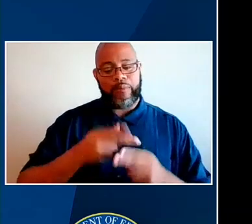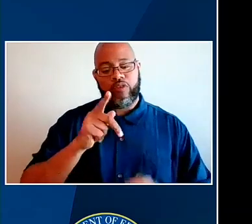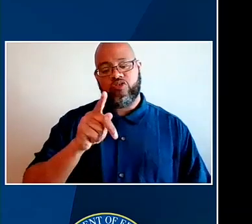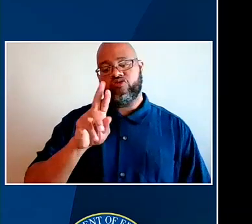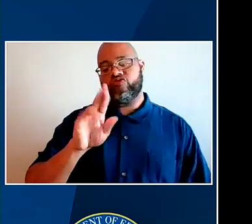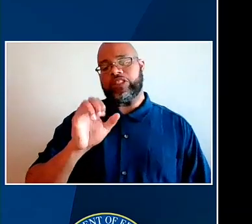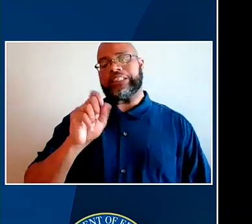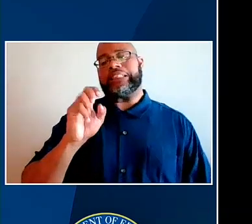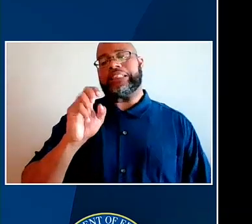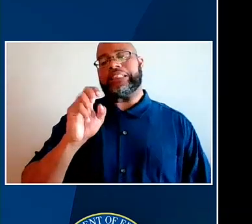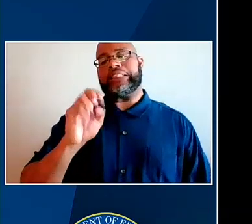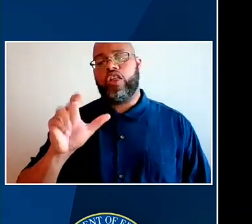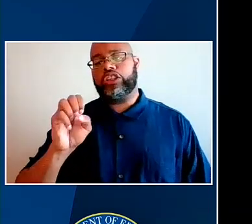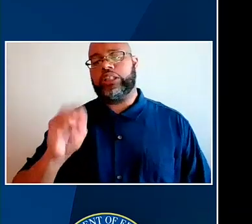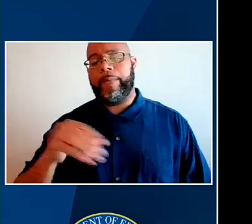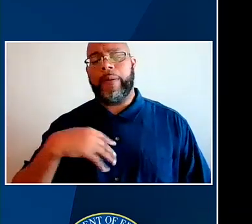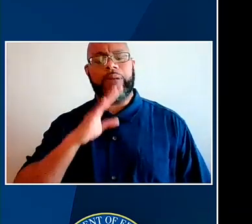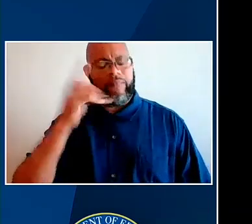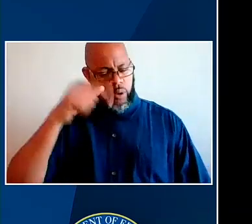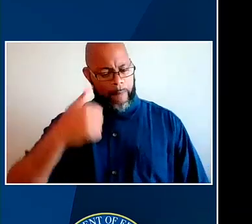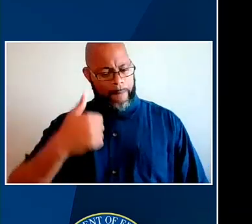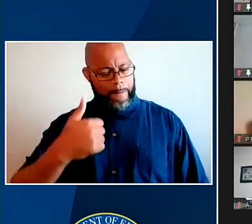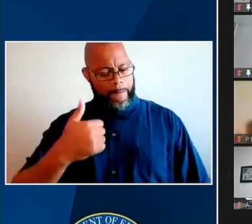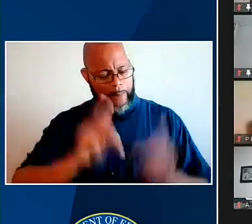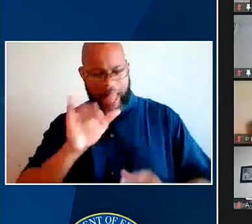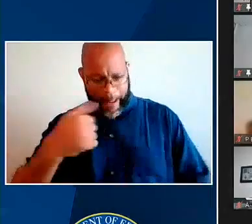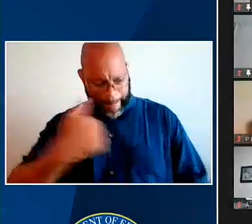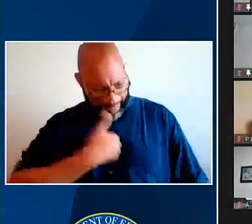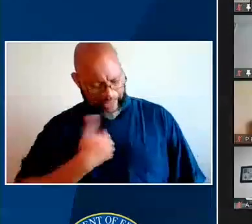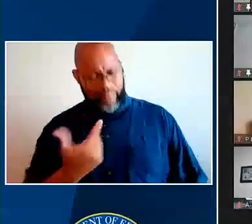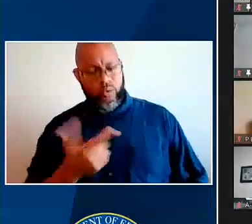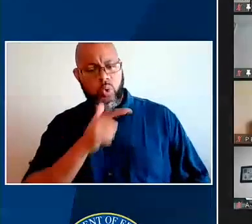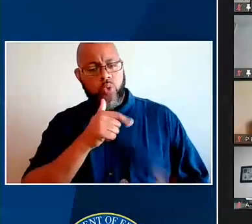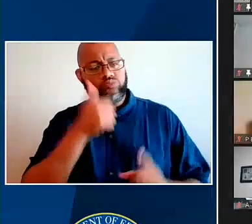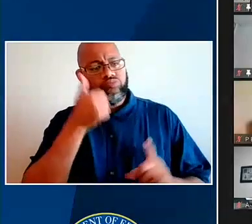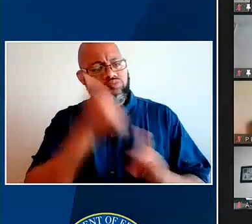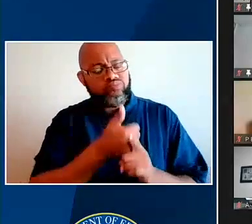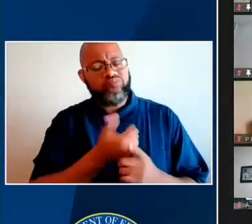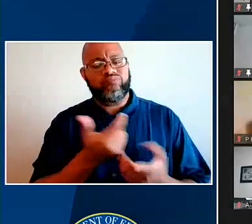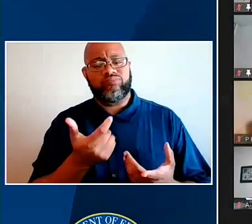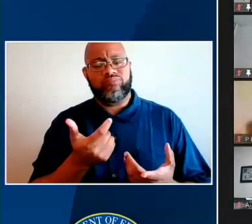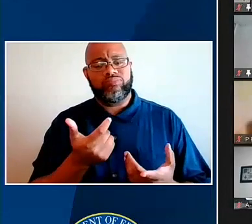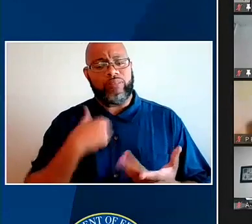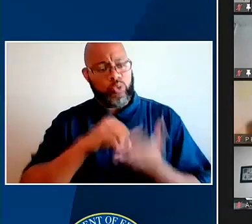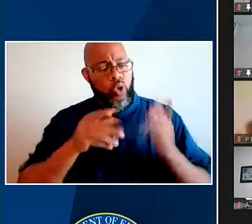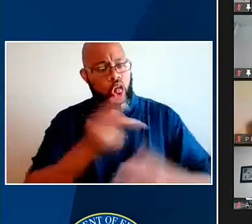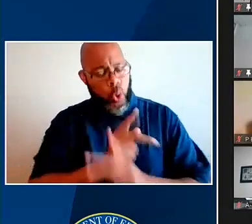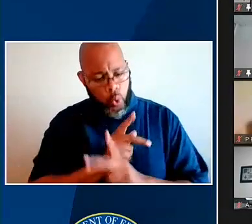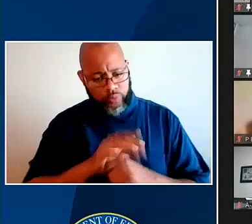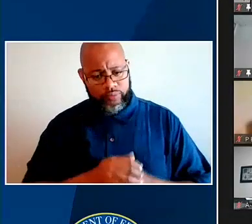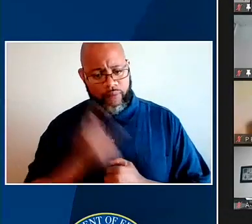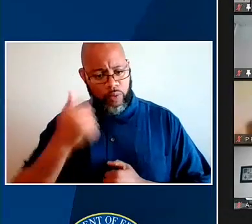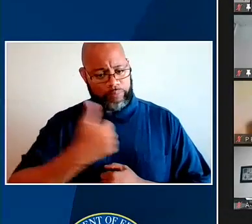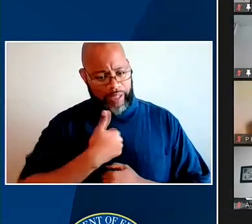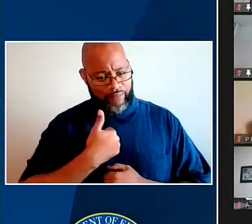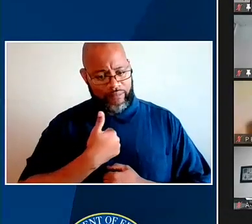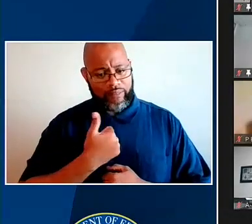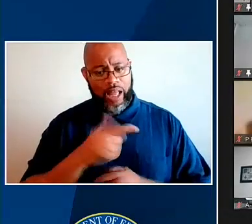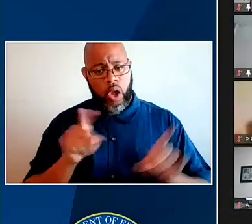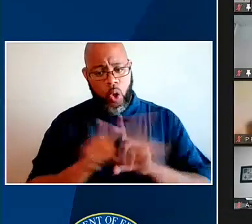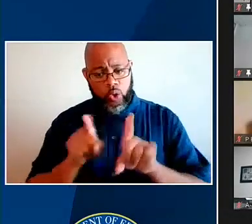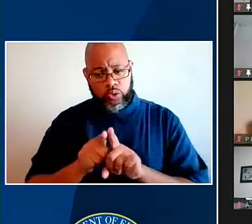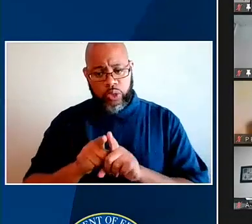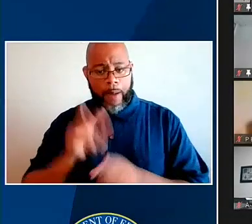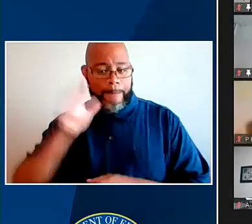Kristen Folsom, and I'm speaking on behalf of people like myself who have a student loan for themselves as well as a